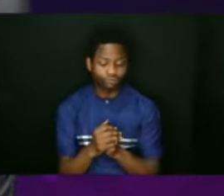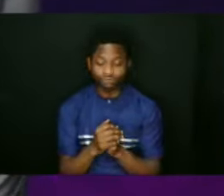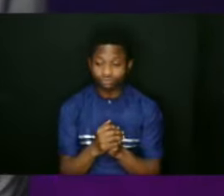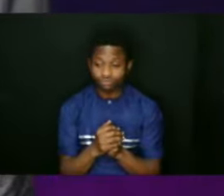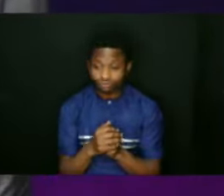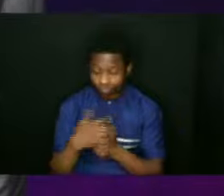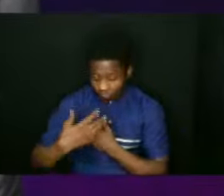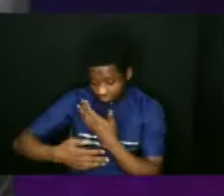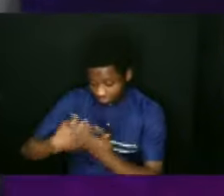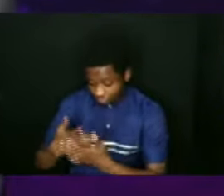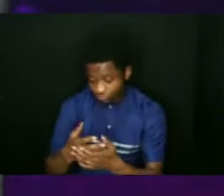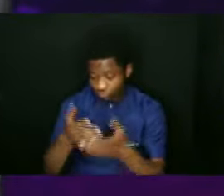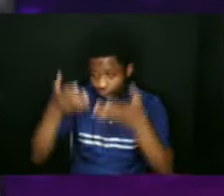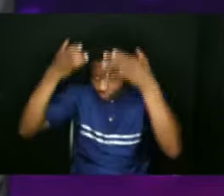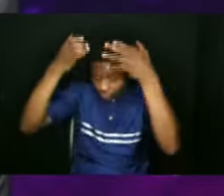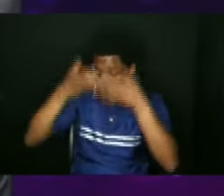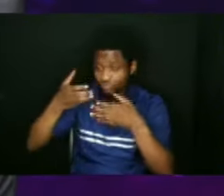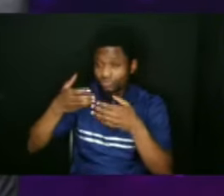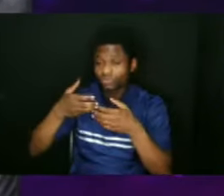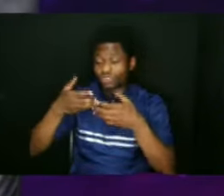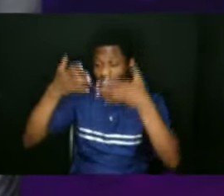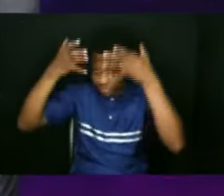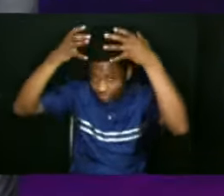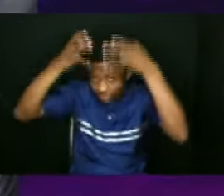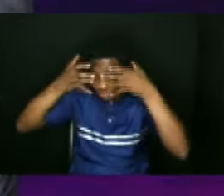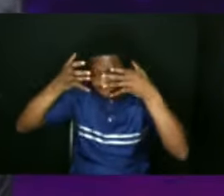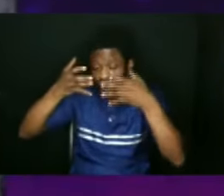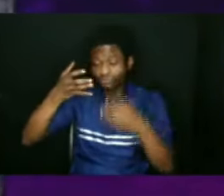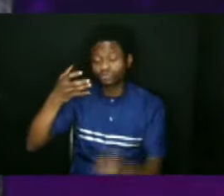as we put on the helmet of salvation,